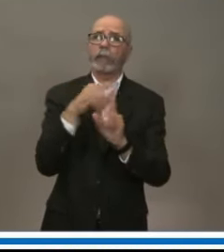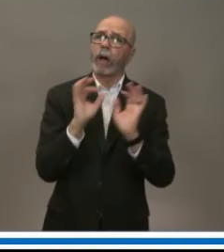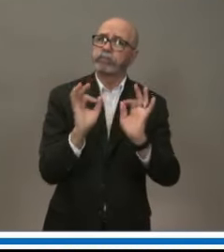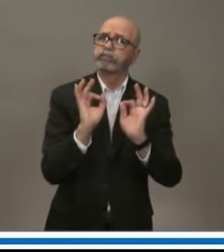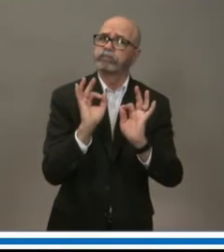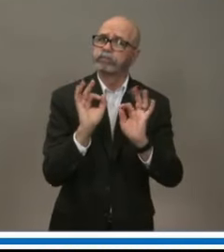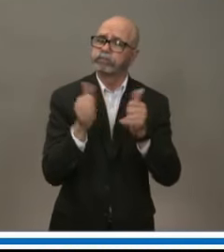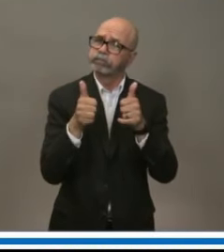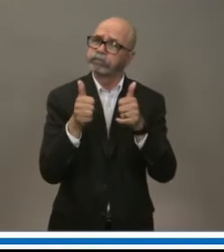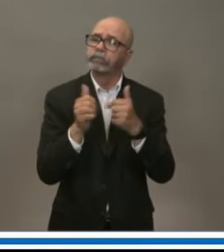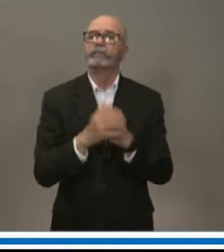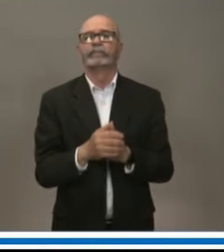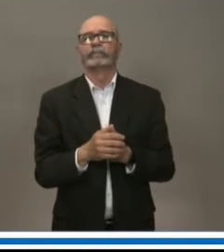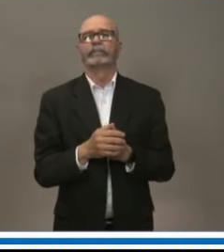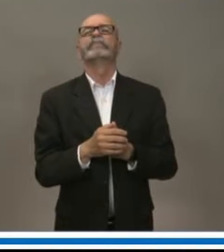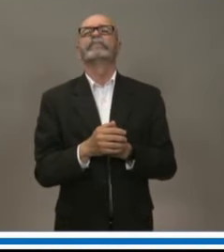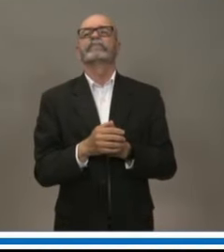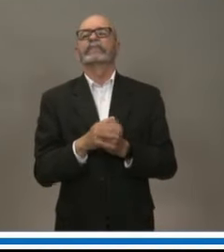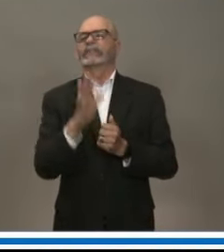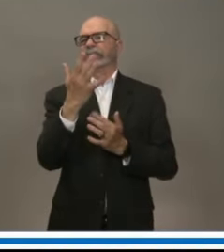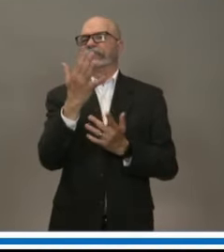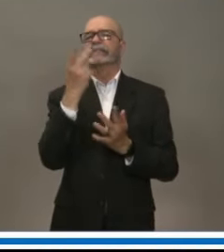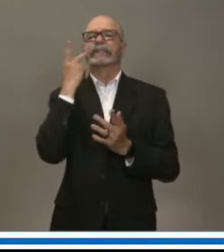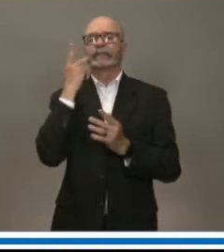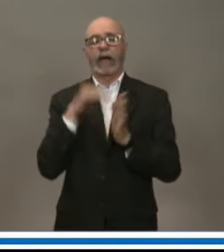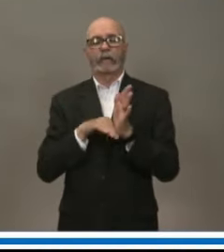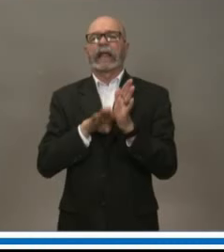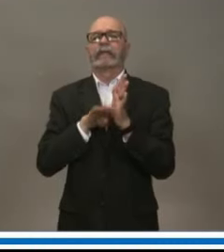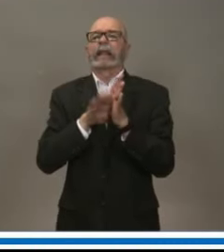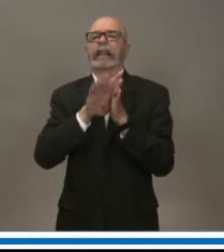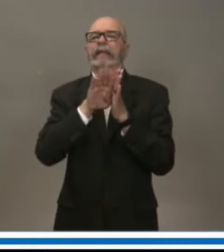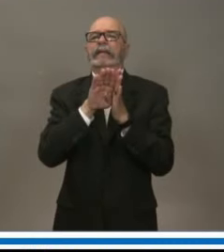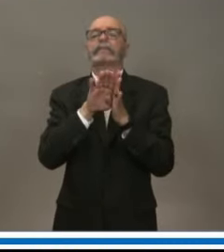through this, we'll continue to have more and more people recovering.